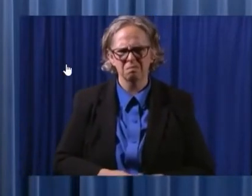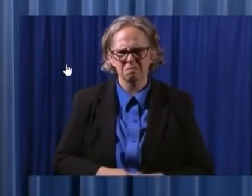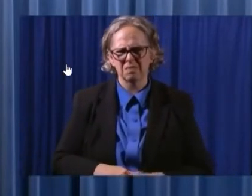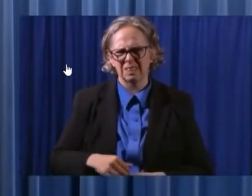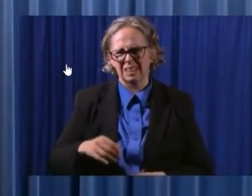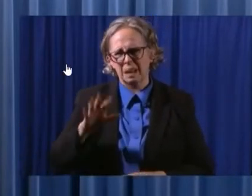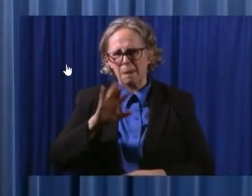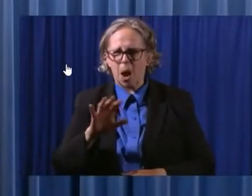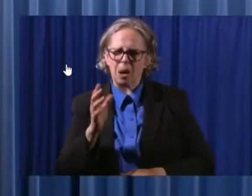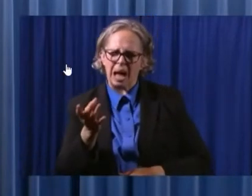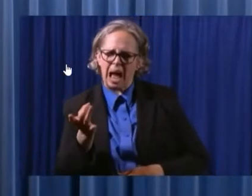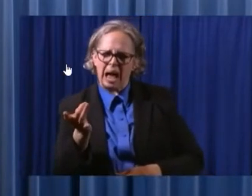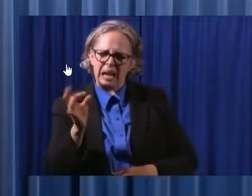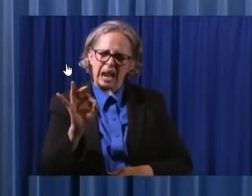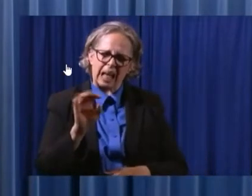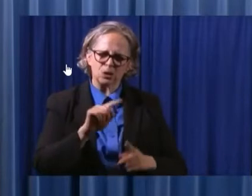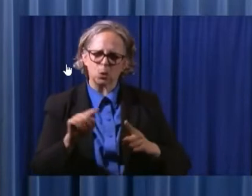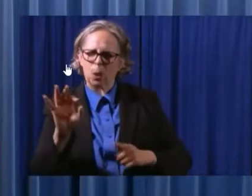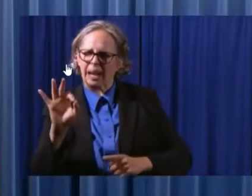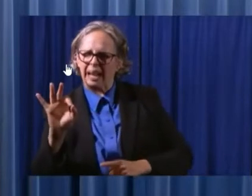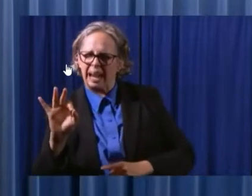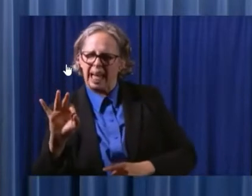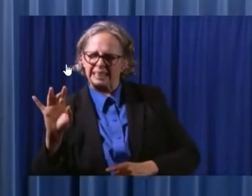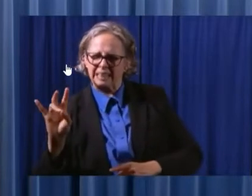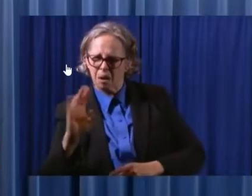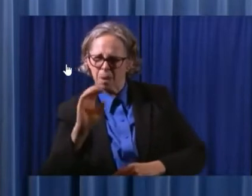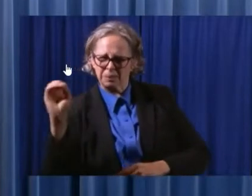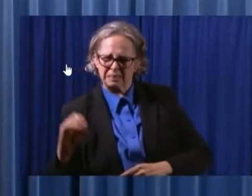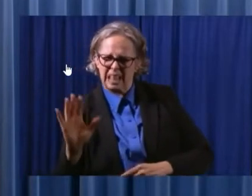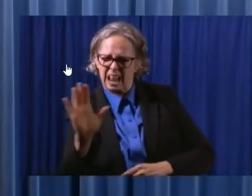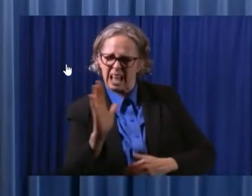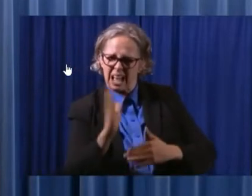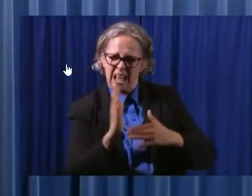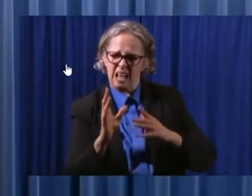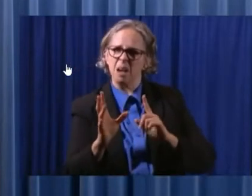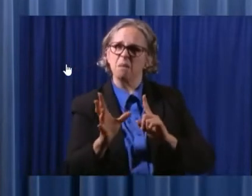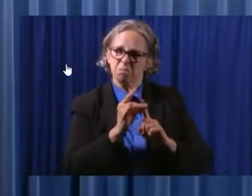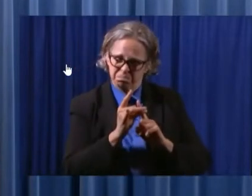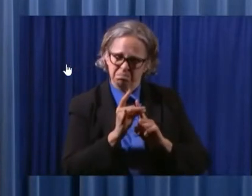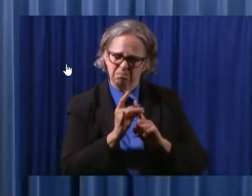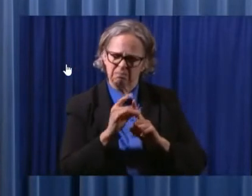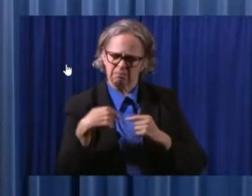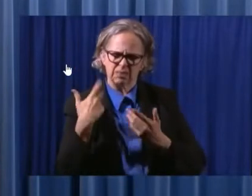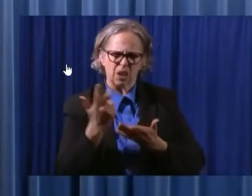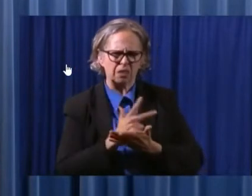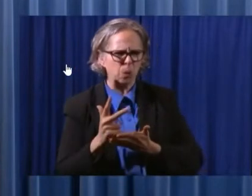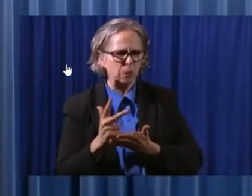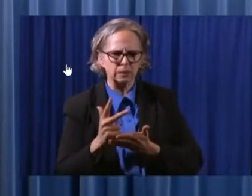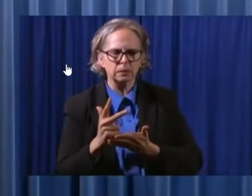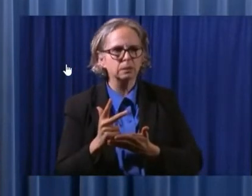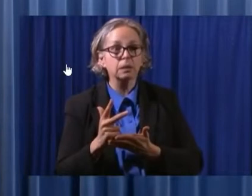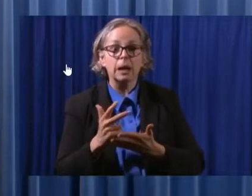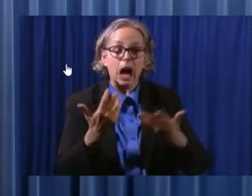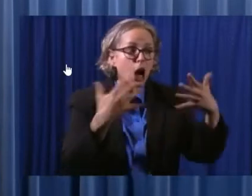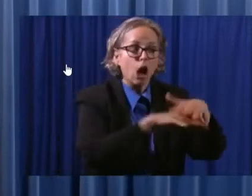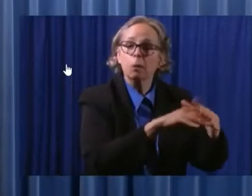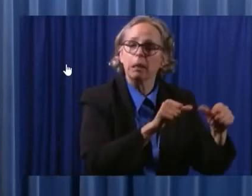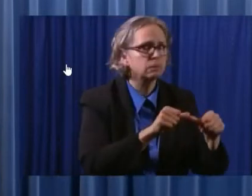about 97% over the last 3 weeks. Now, let's turn to Franklin County.